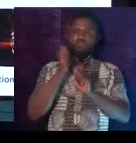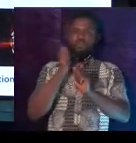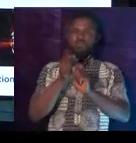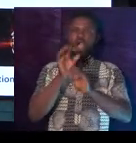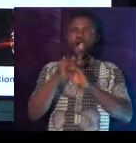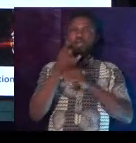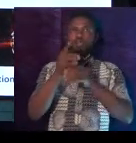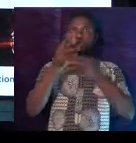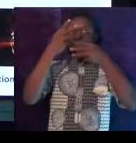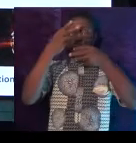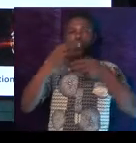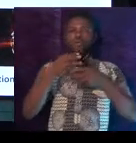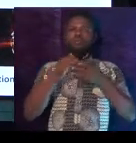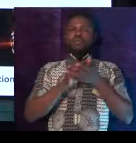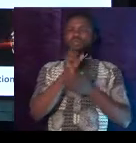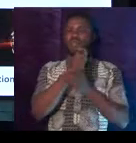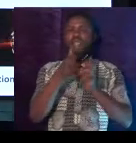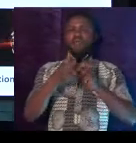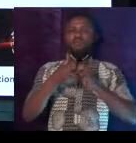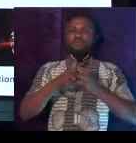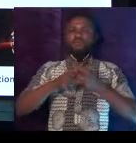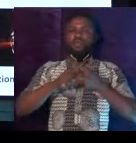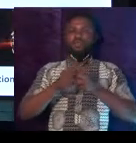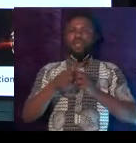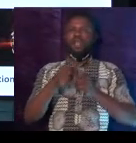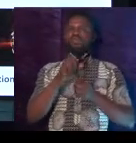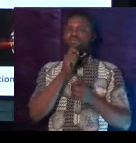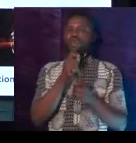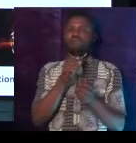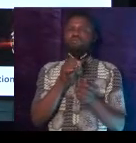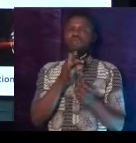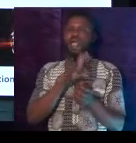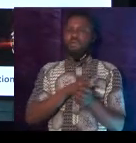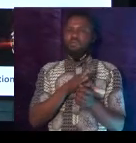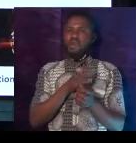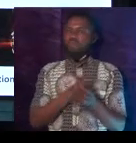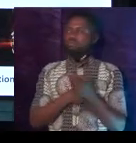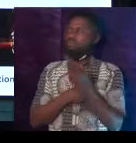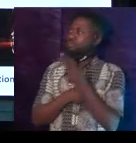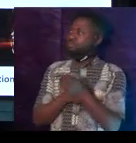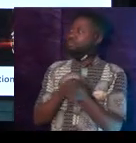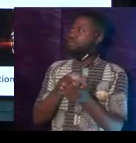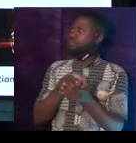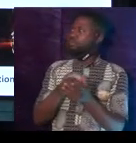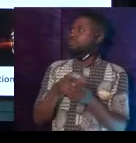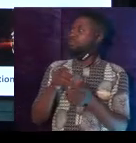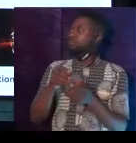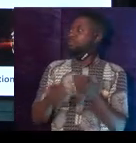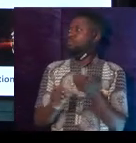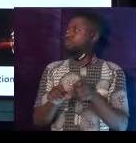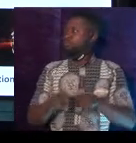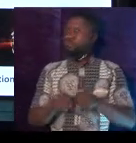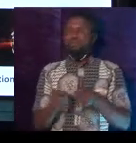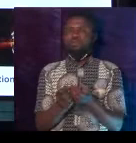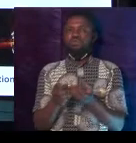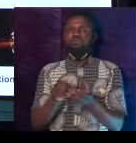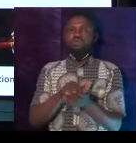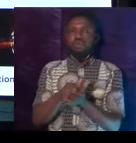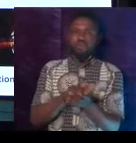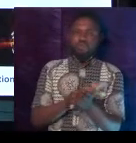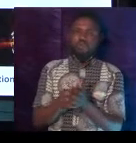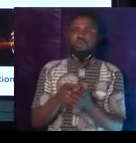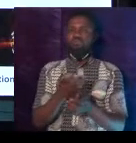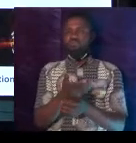the friction that helps in doing that too. Disadvantage, soles wear out, tires wearing out, stone steps